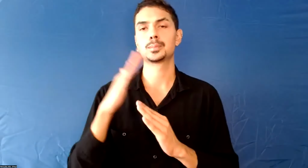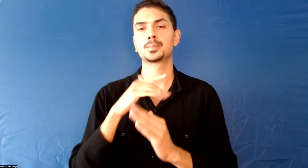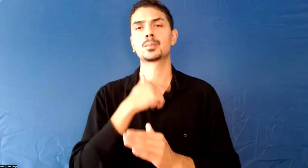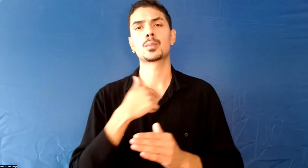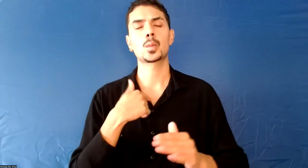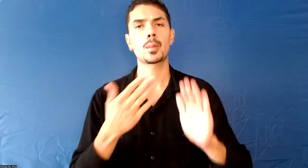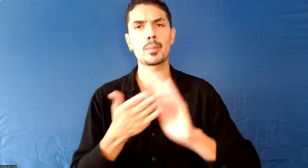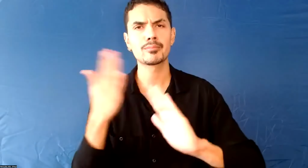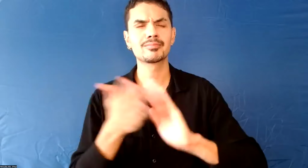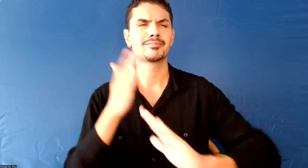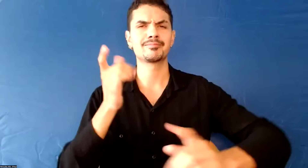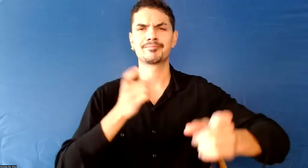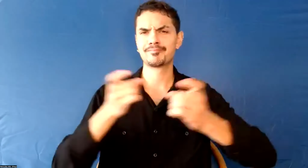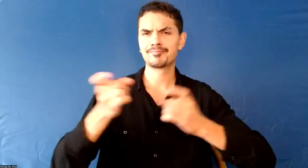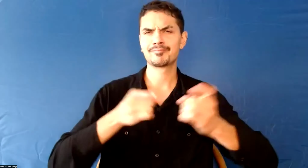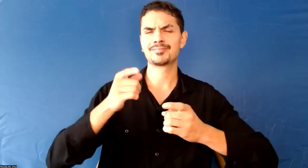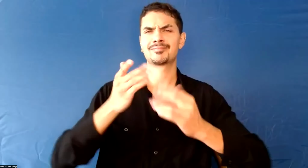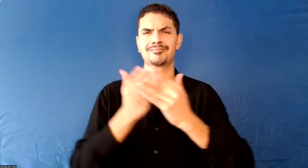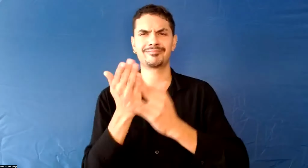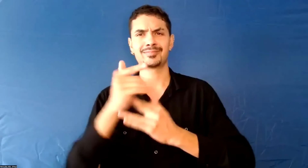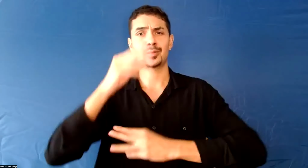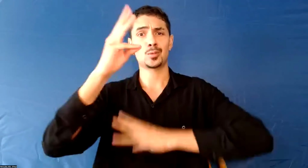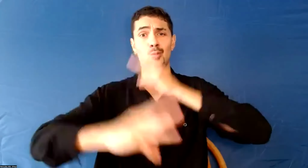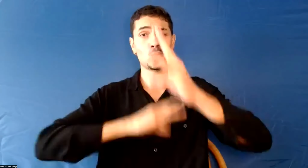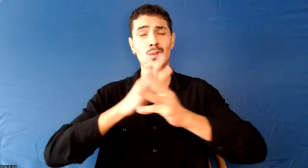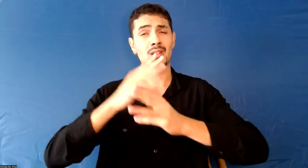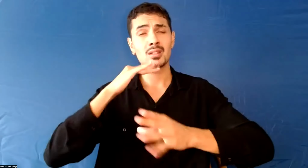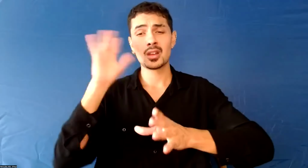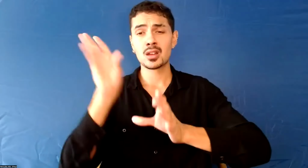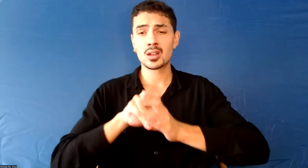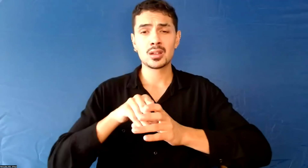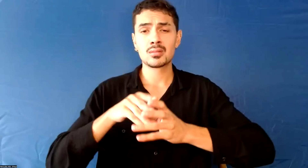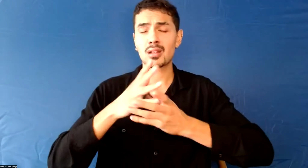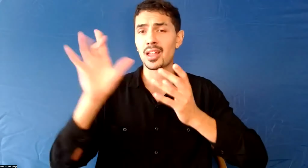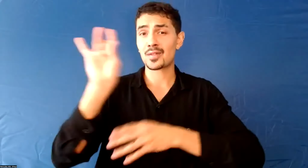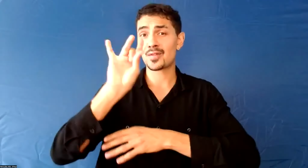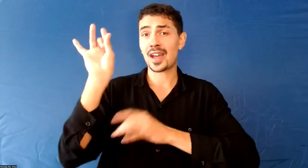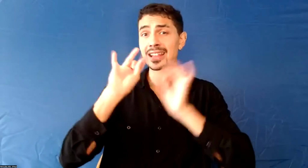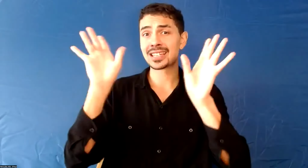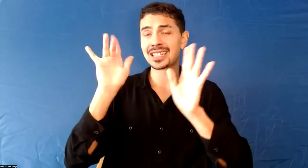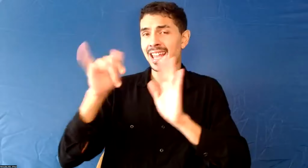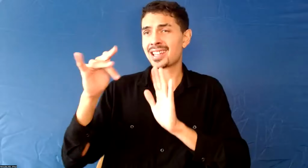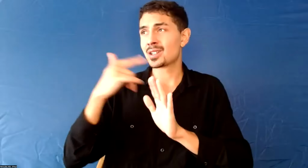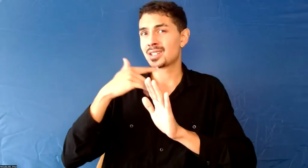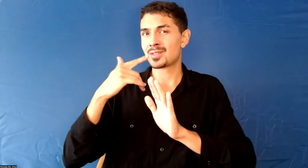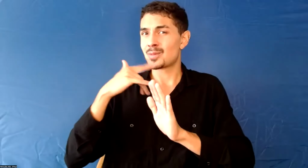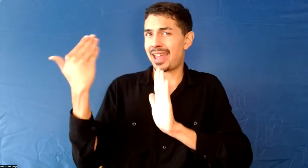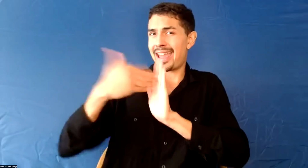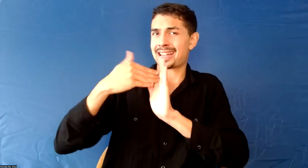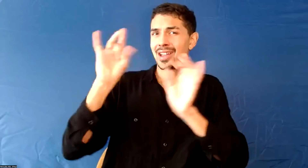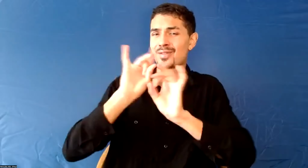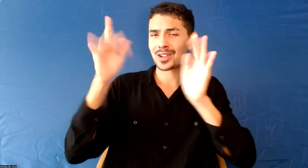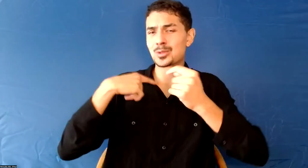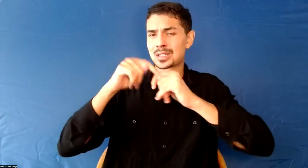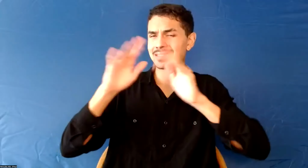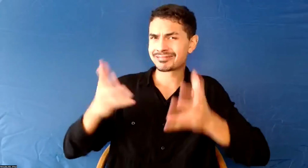moderating and navigating this world of anti-violence and advocacy and counseling and public policy, all the things, at the